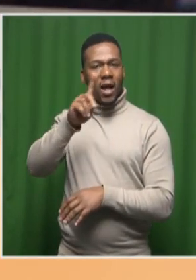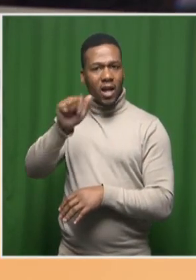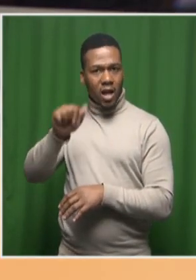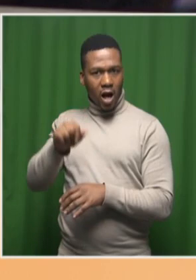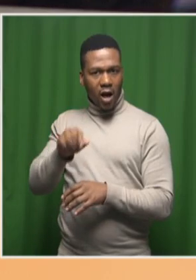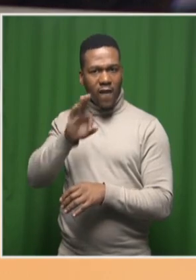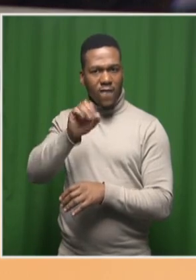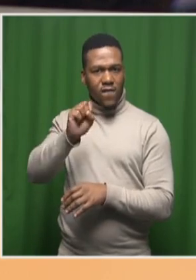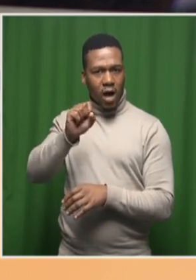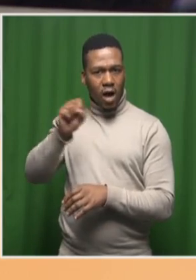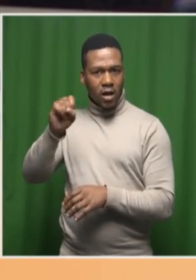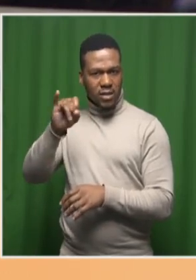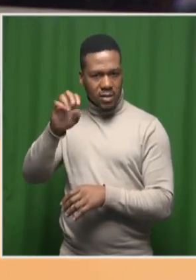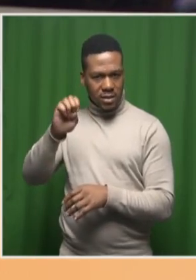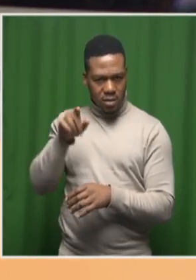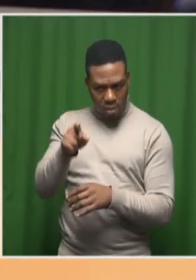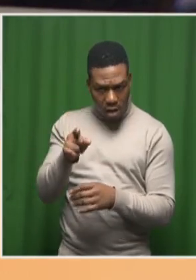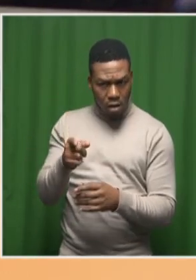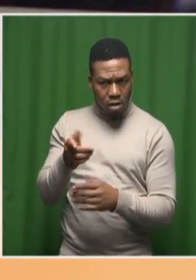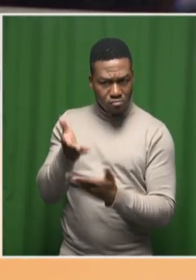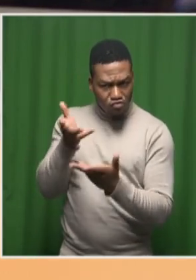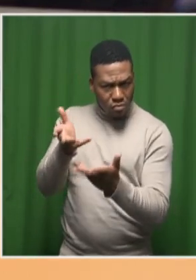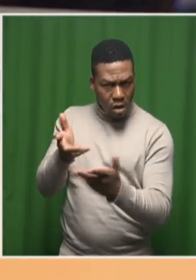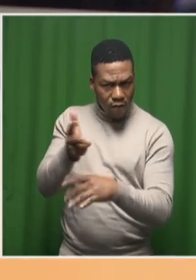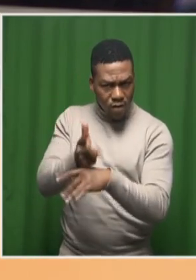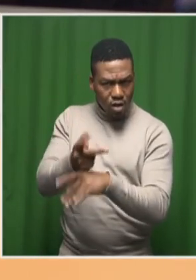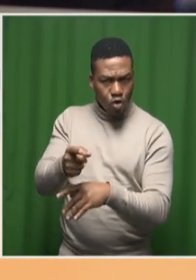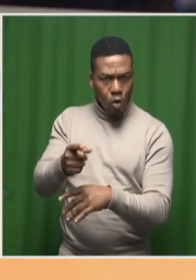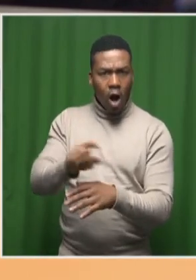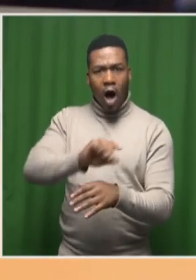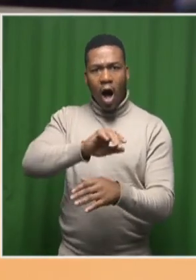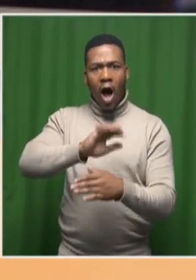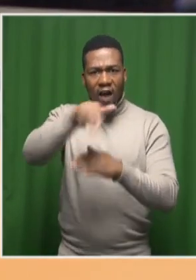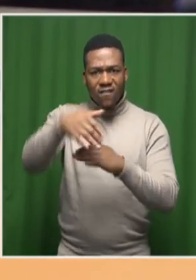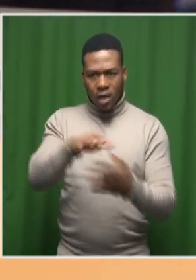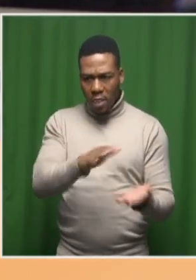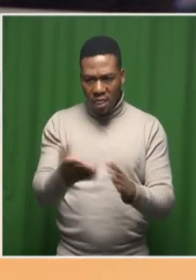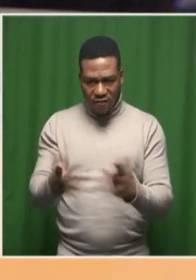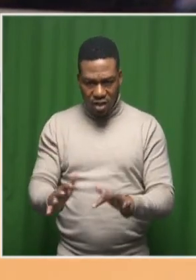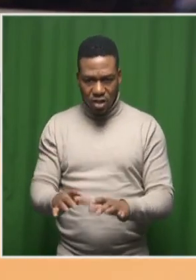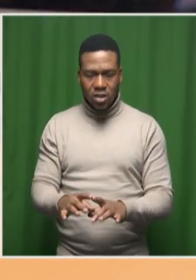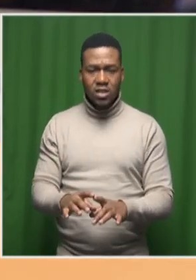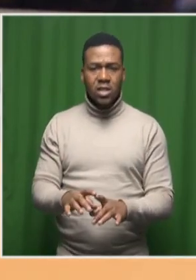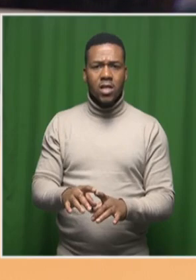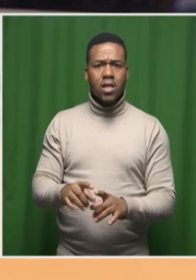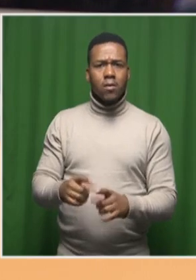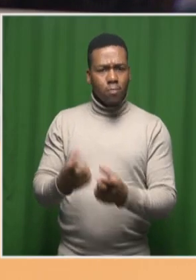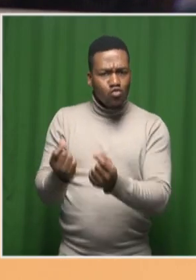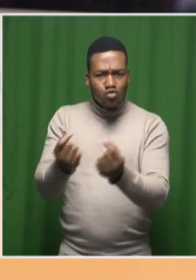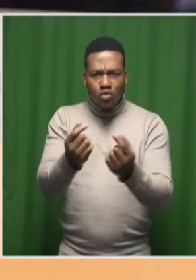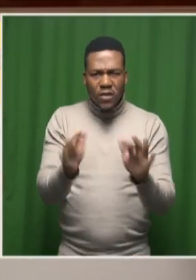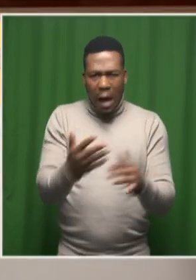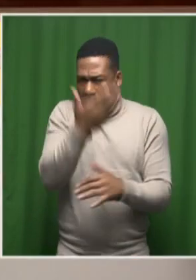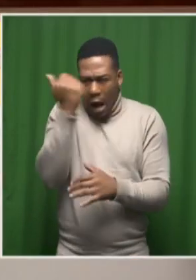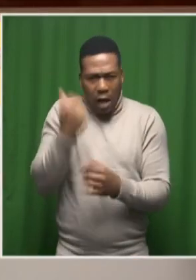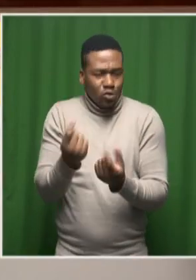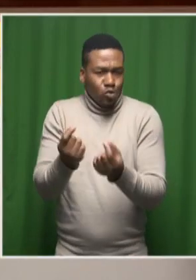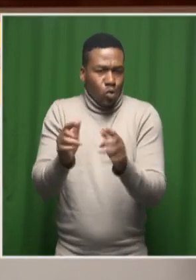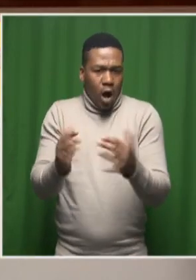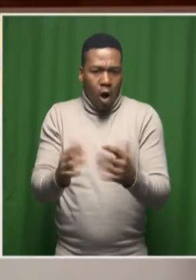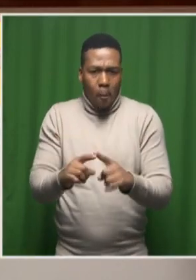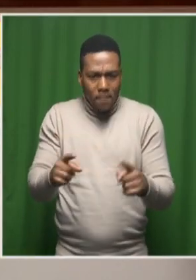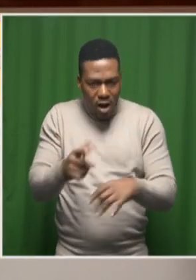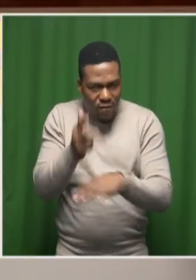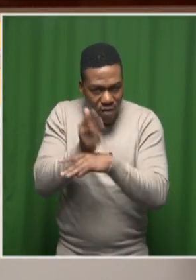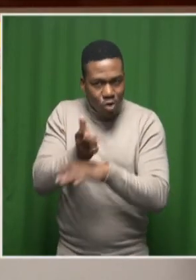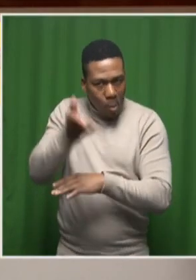she died. It was AI generated. Well, it wasn't AI then, because AI is a relatively new thing. But I don't know how they did it, but